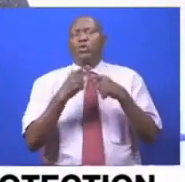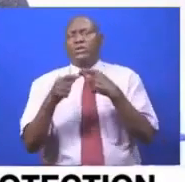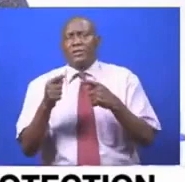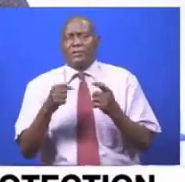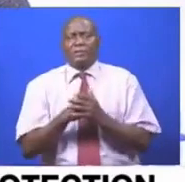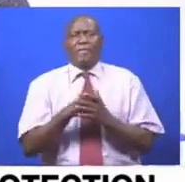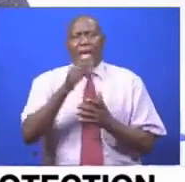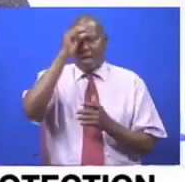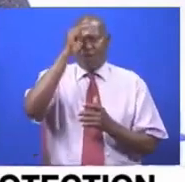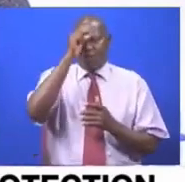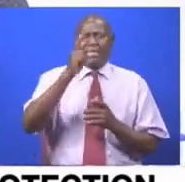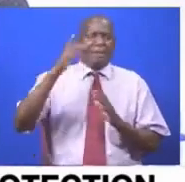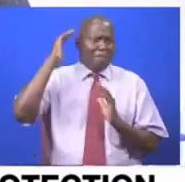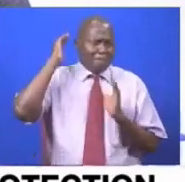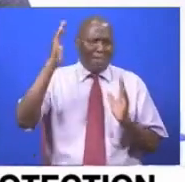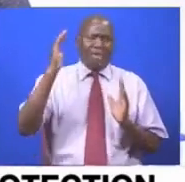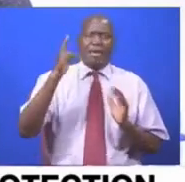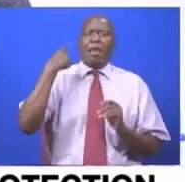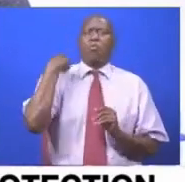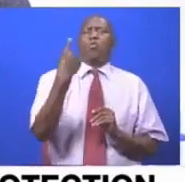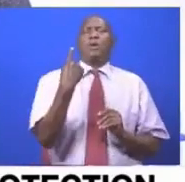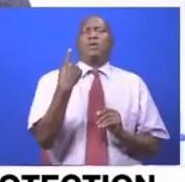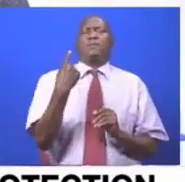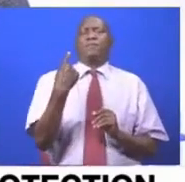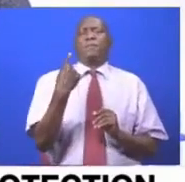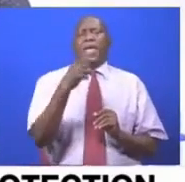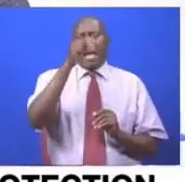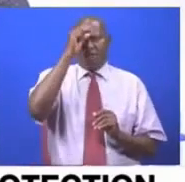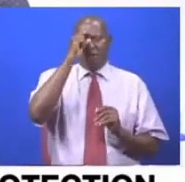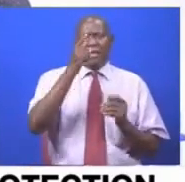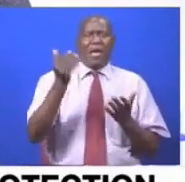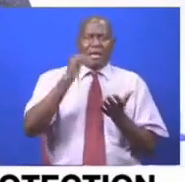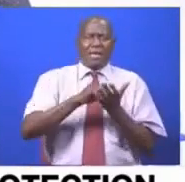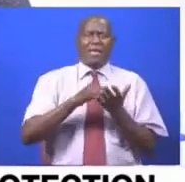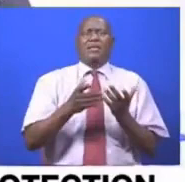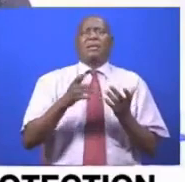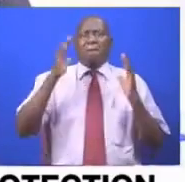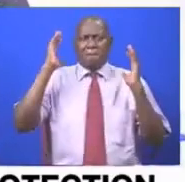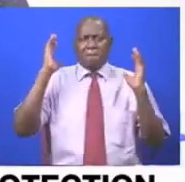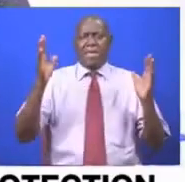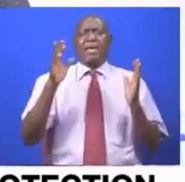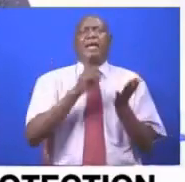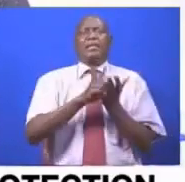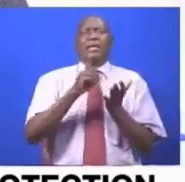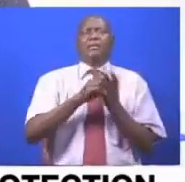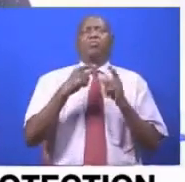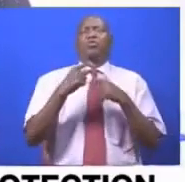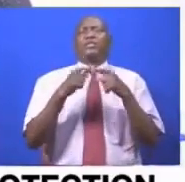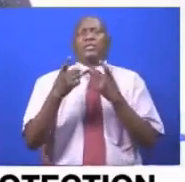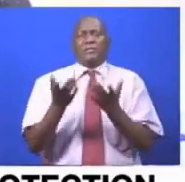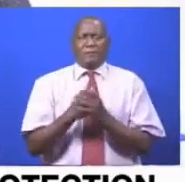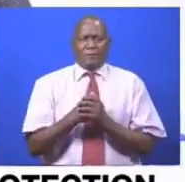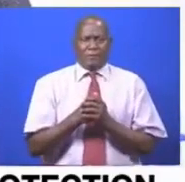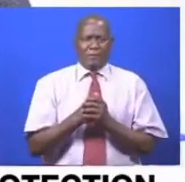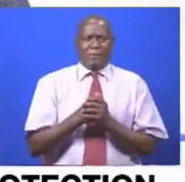government is the biggest controller of data, and government, again, is the biggest data processors.